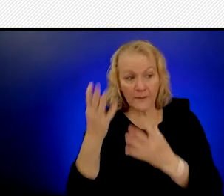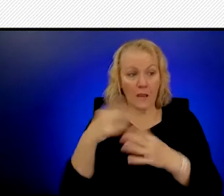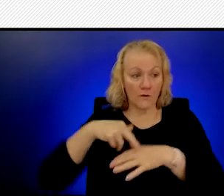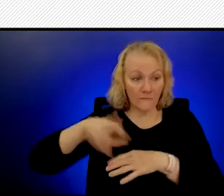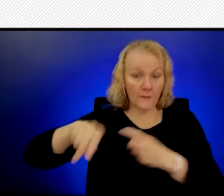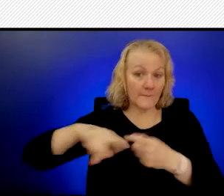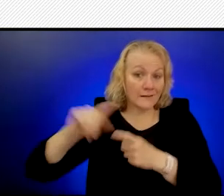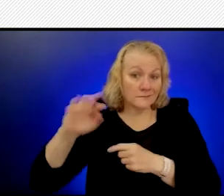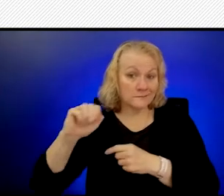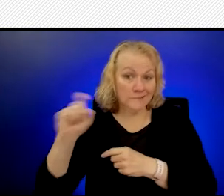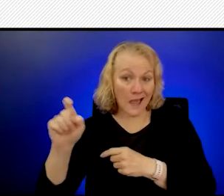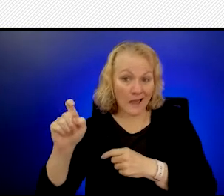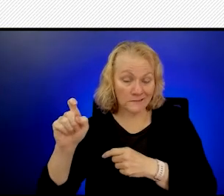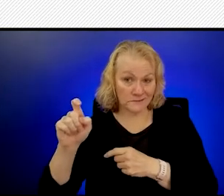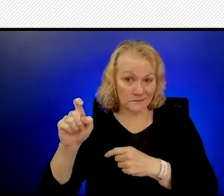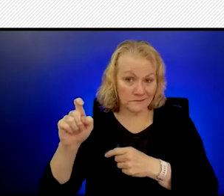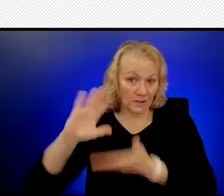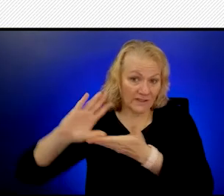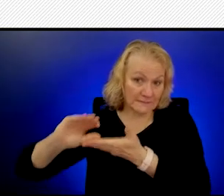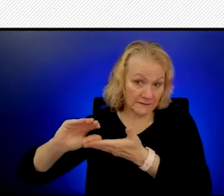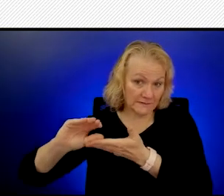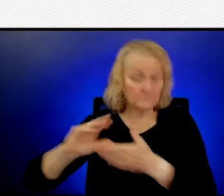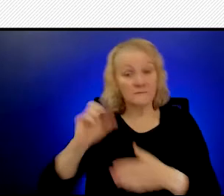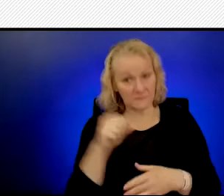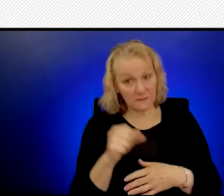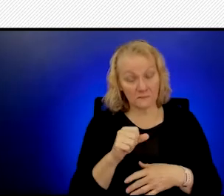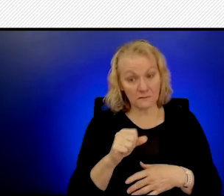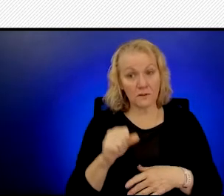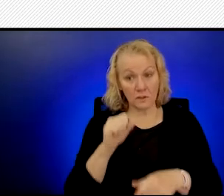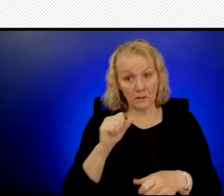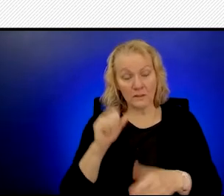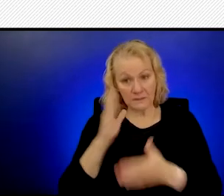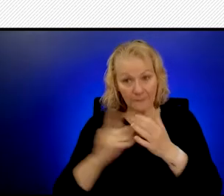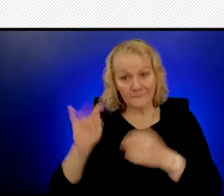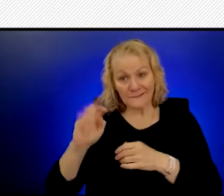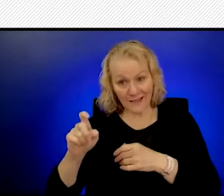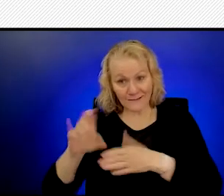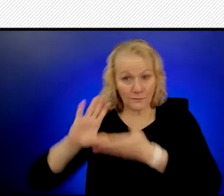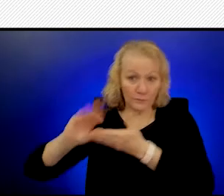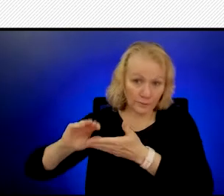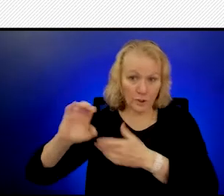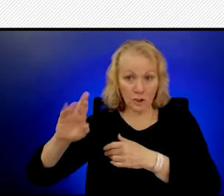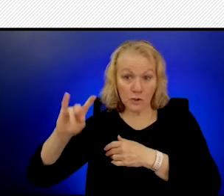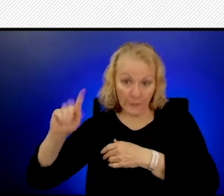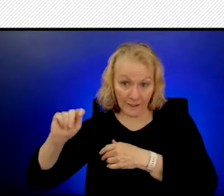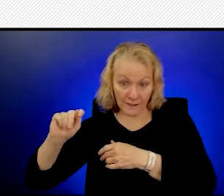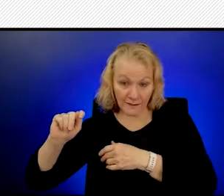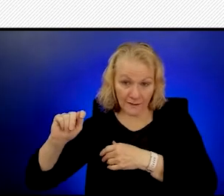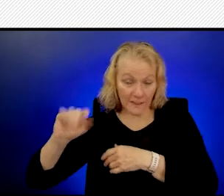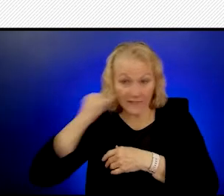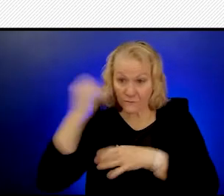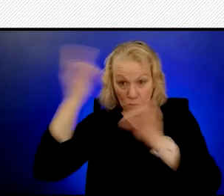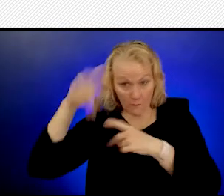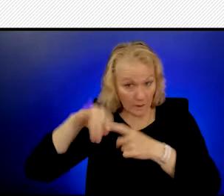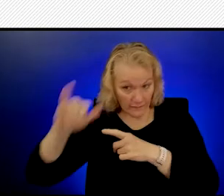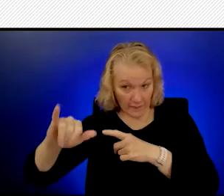about tax incentives. So yes, there are work incentive tax credits, and if you don't know about those for hiring